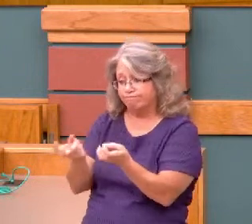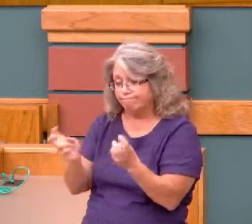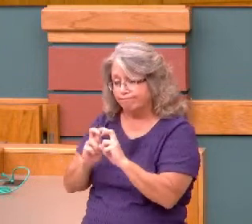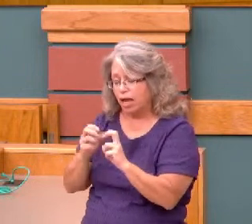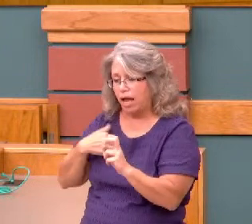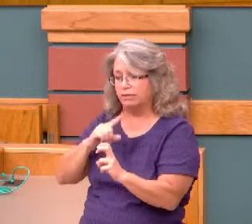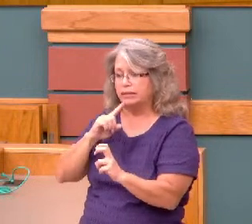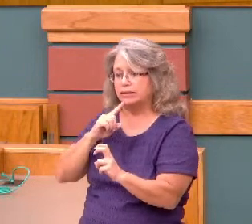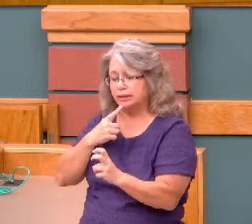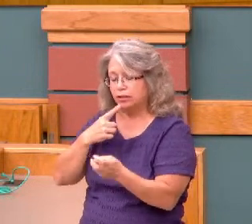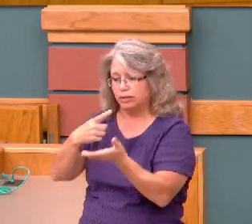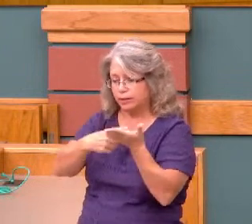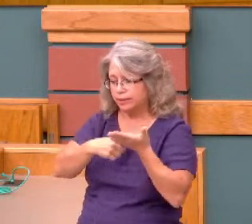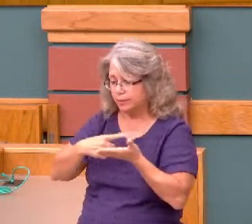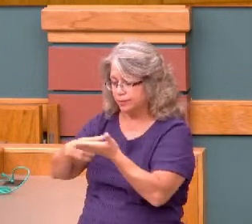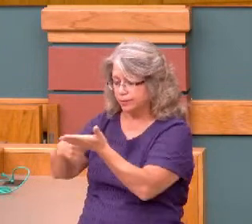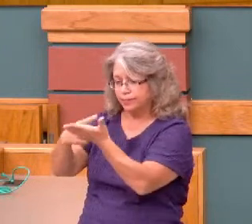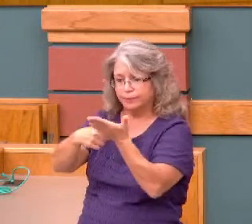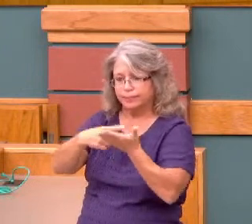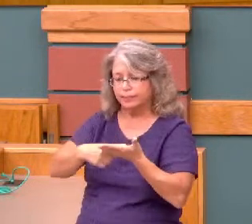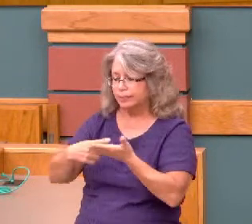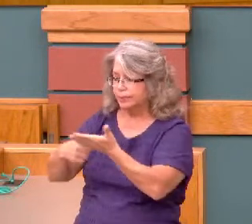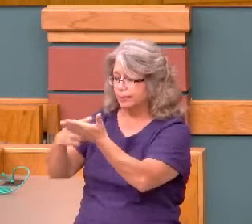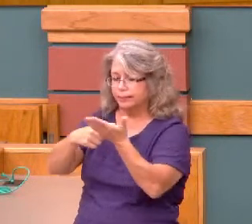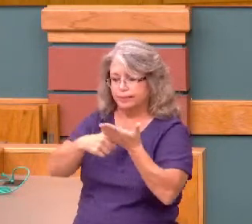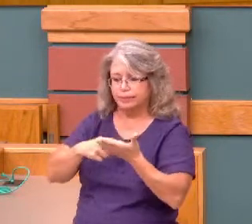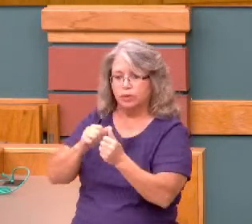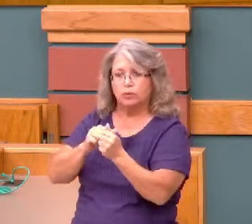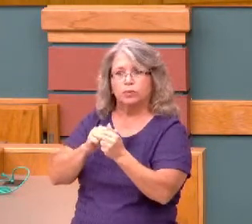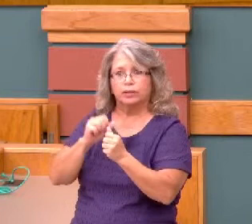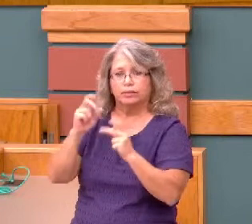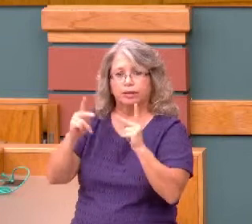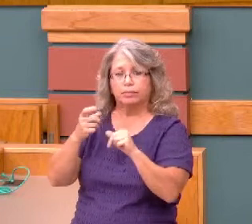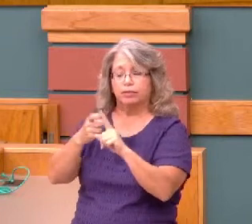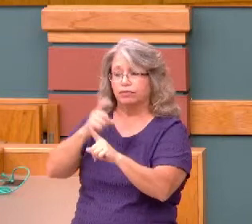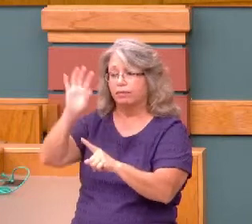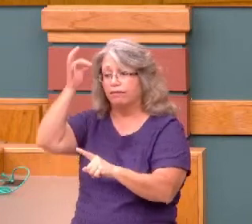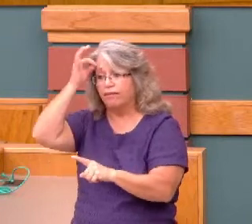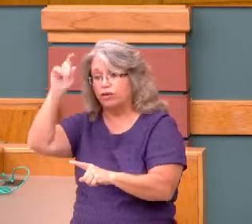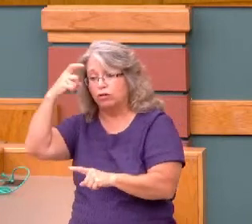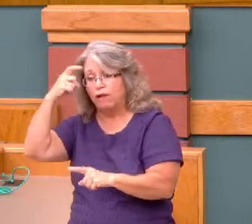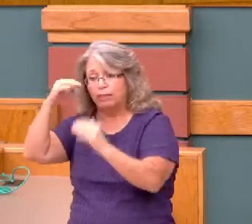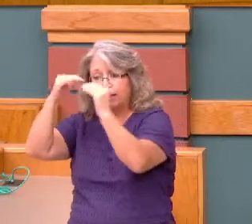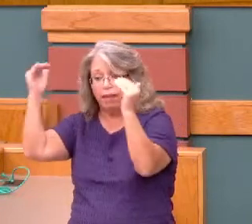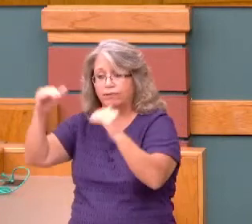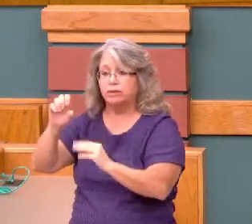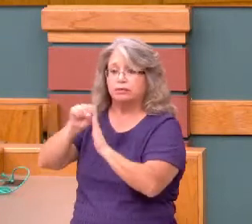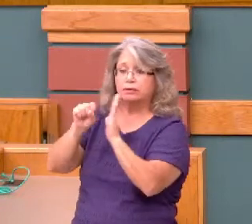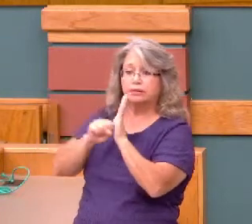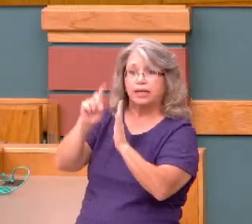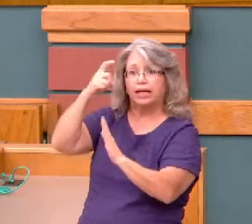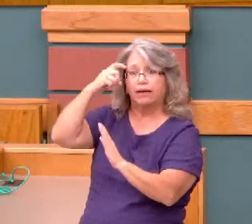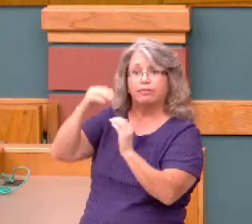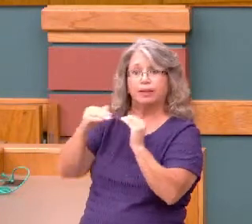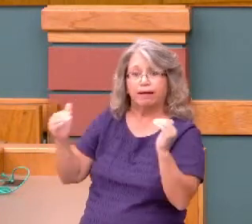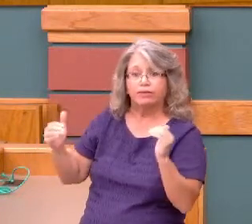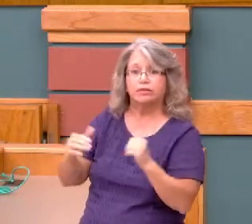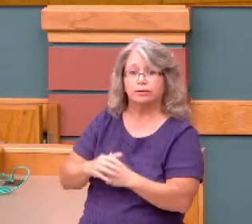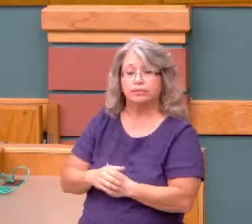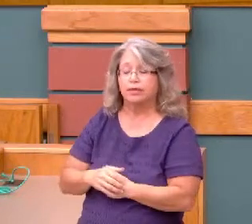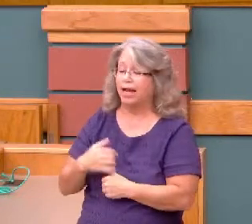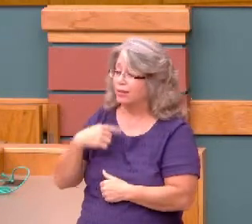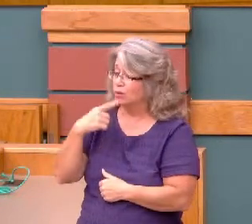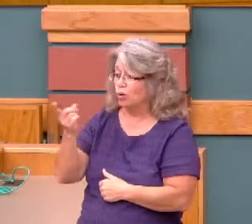could possibly have with representatives of both the federal government and the state government. We have to drive this number down, I told